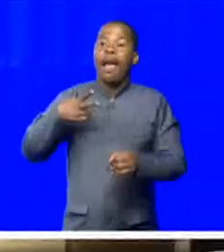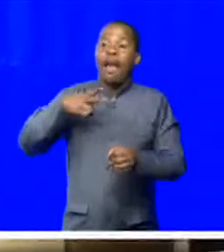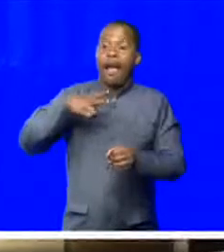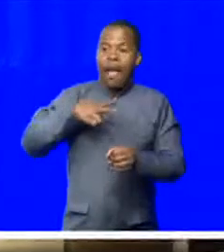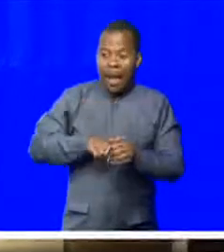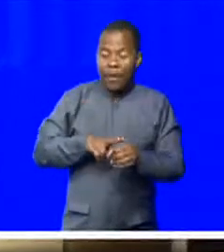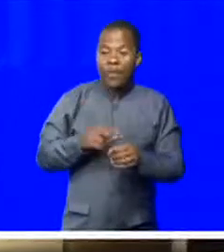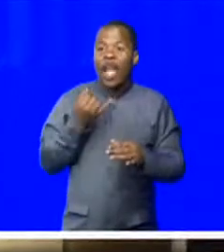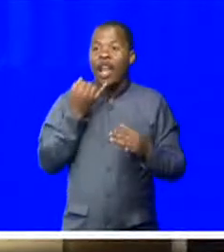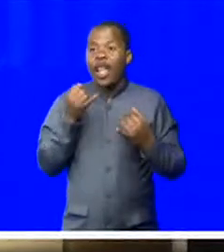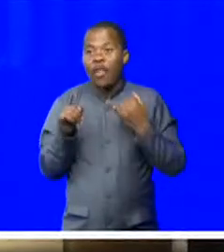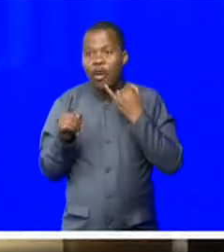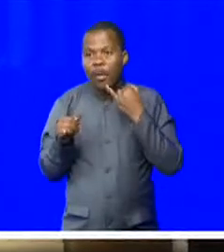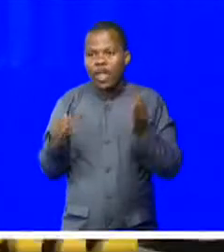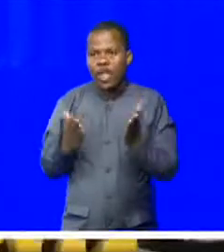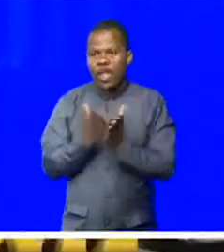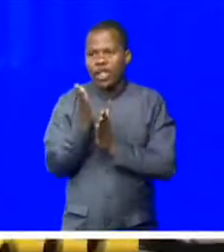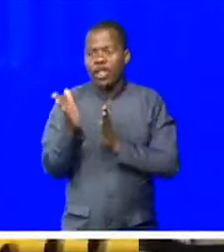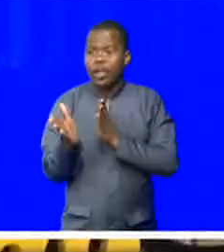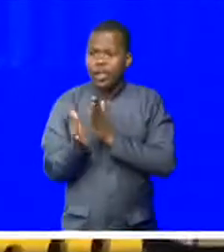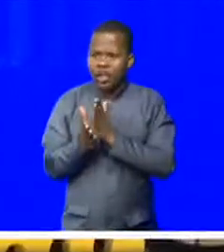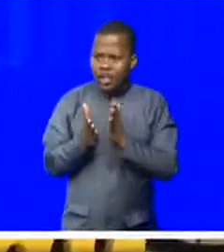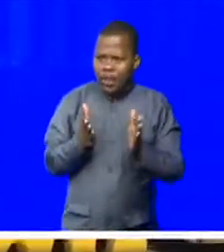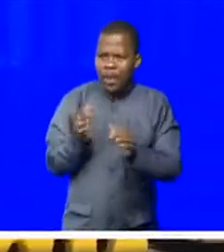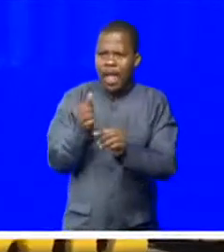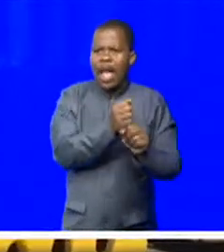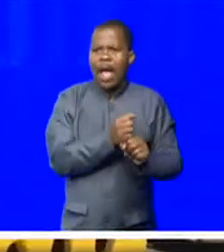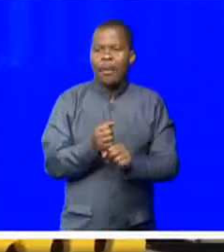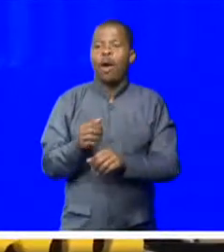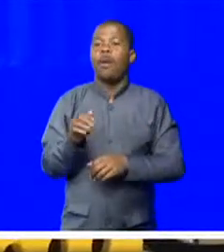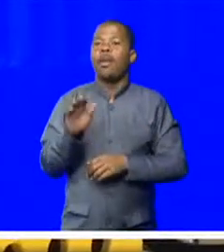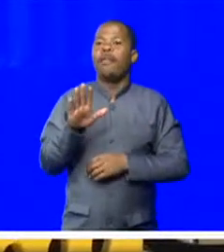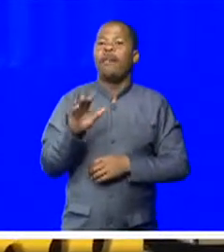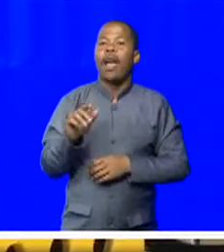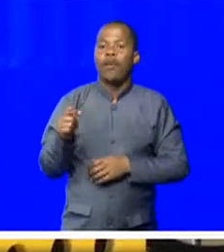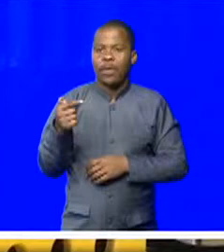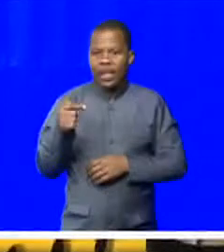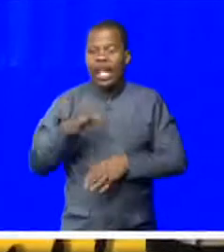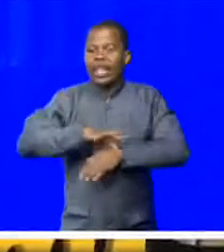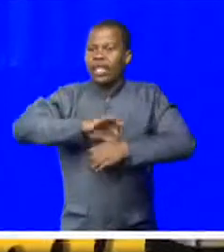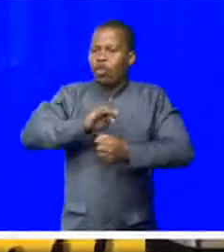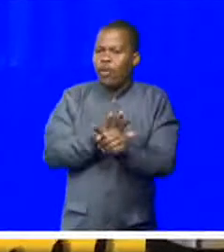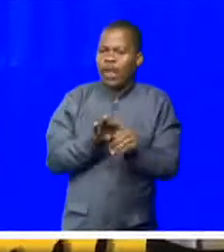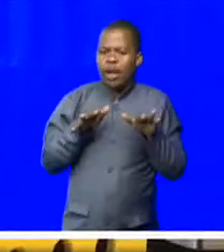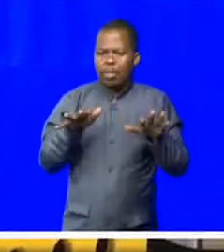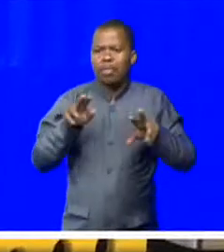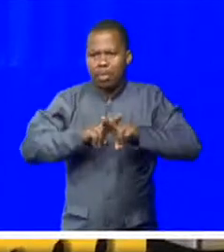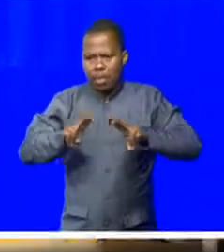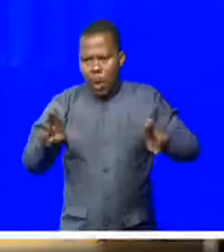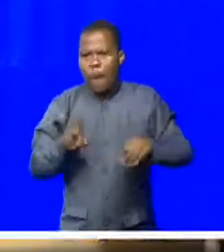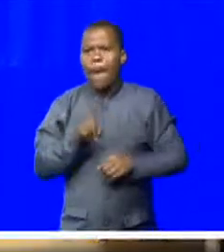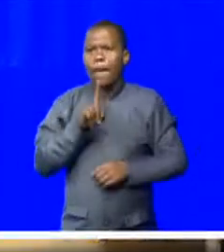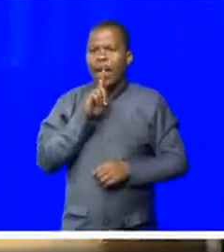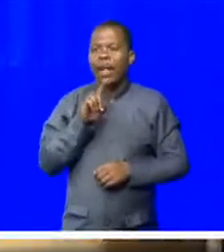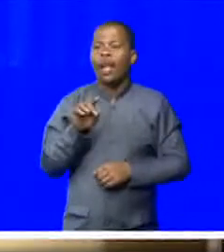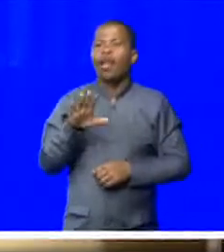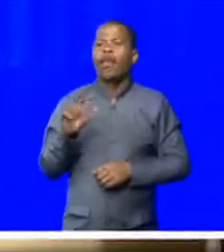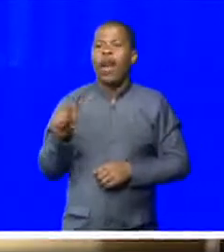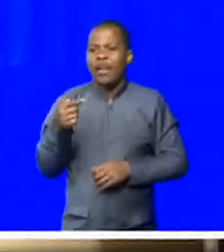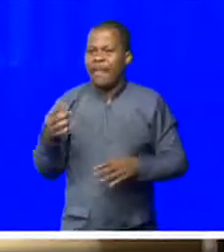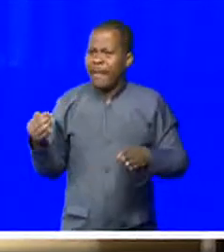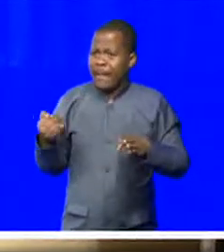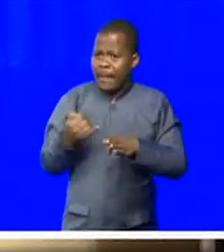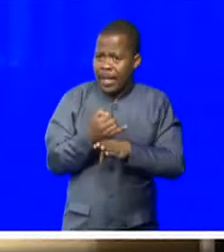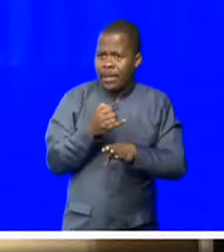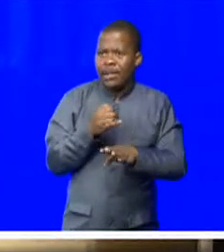address. 5G is promised to deliver data speed at a rate 100 times faster than 4G networks. It is not only